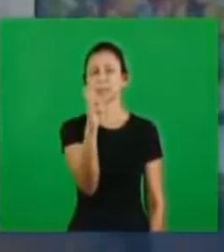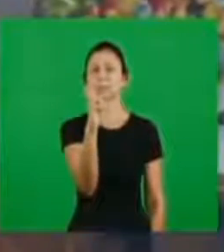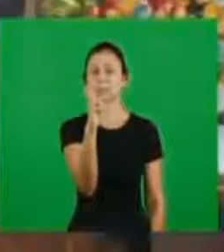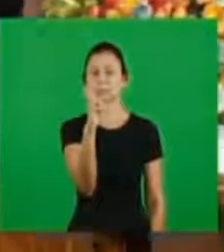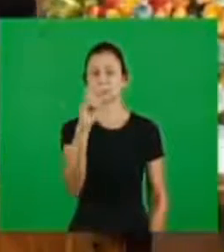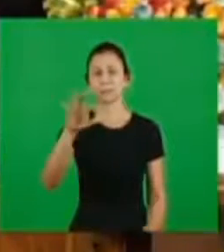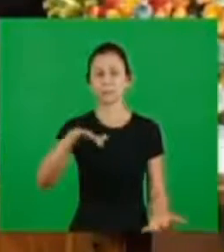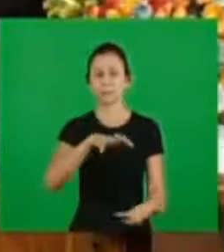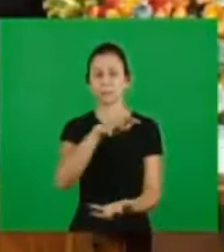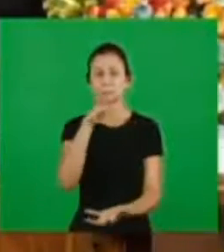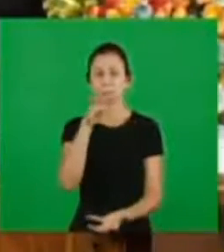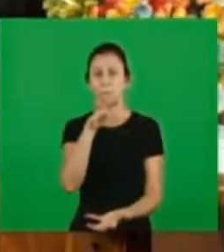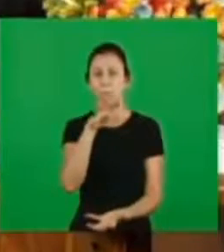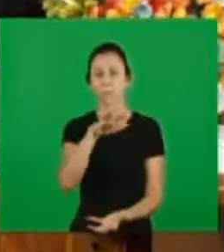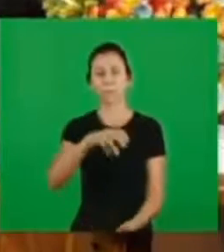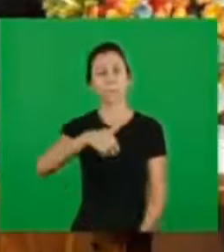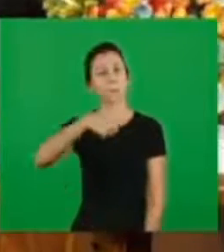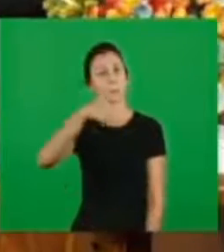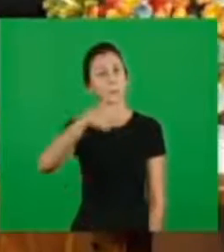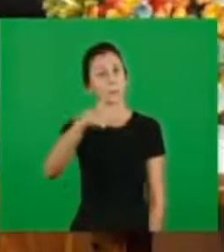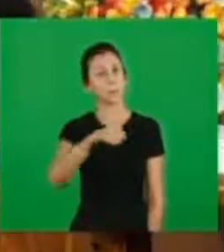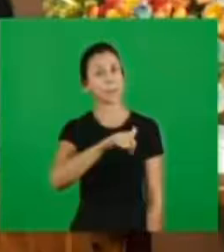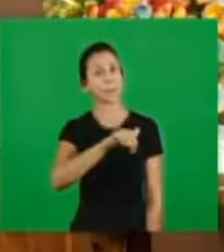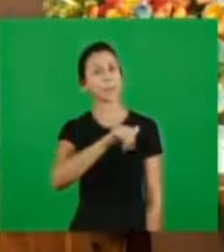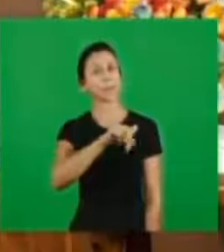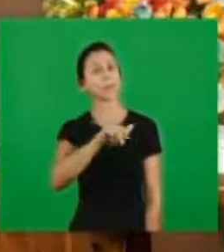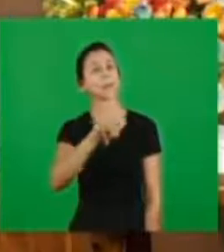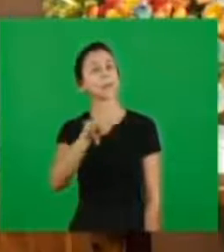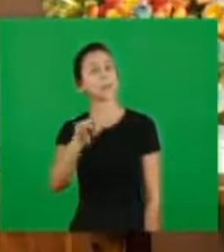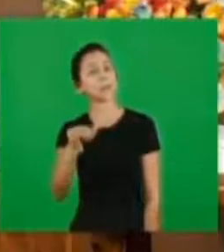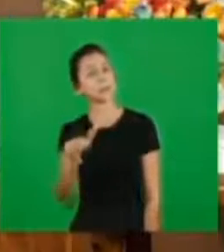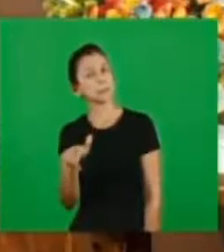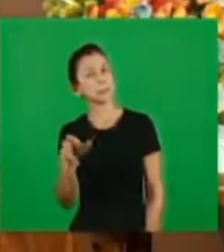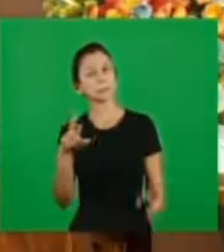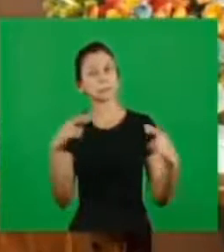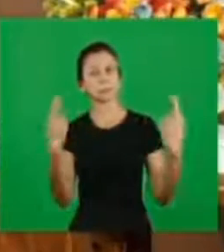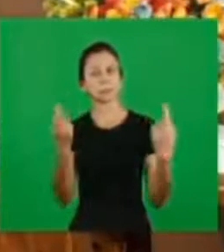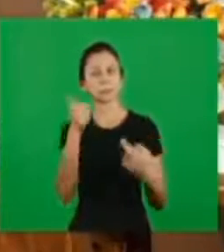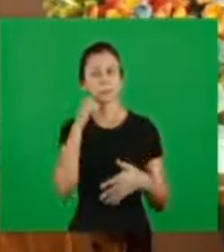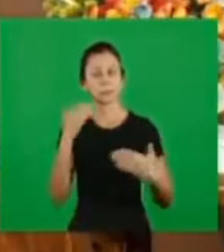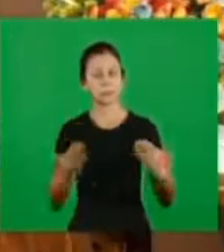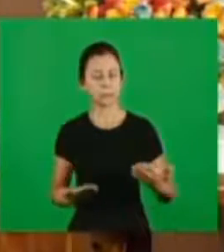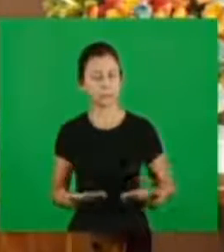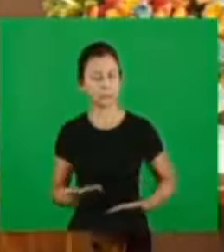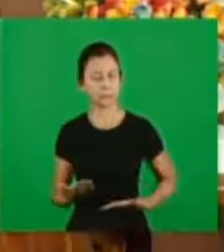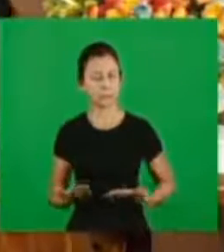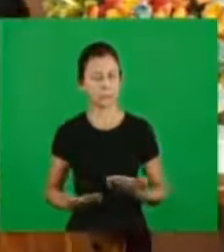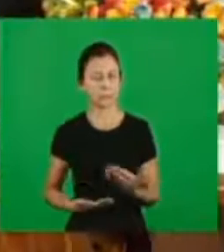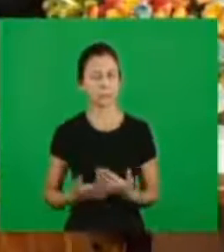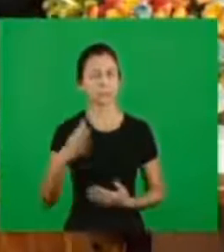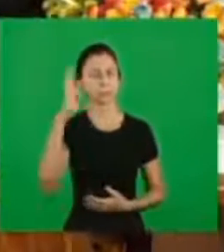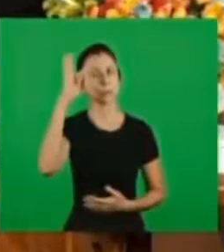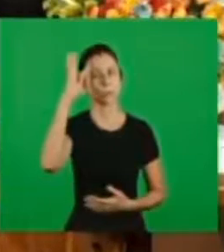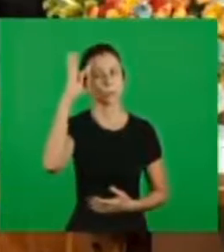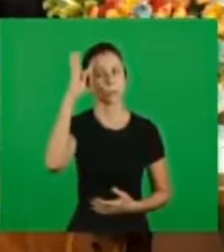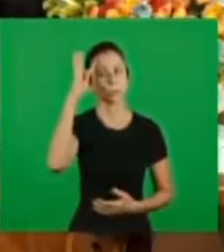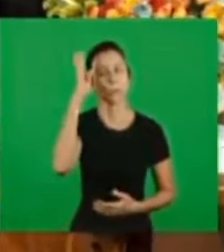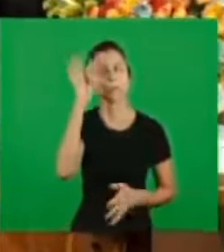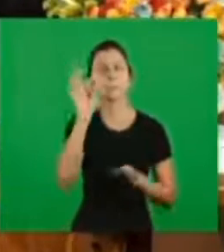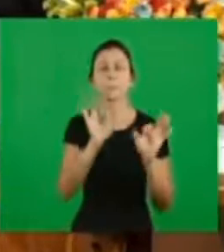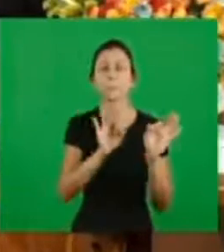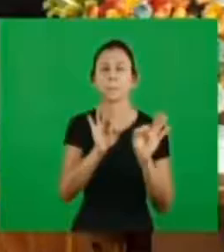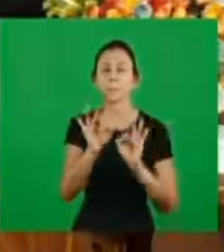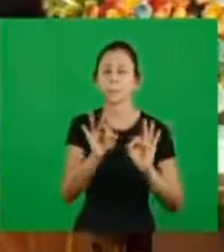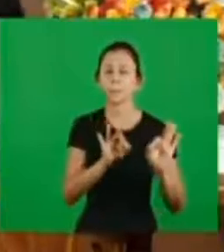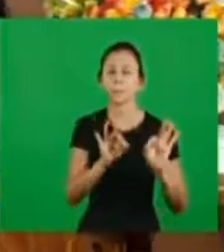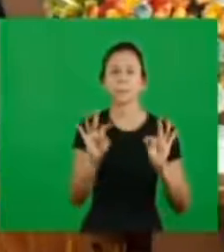7:45, we're going to have a satellite. First, the sisters that meet on Wednesday,